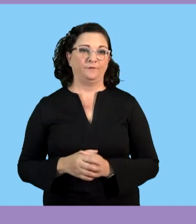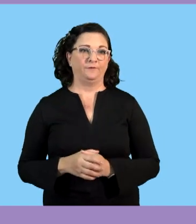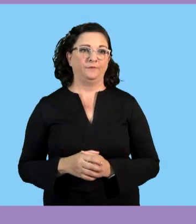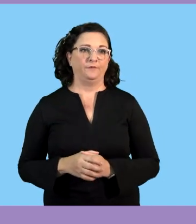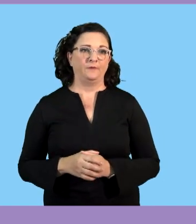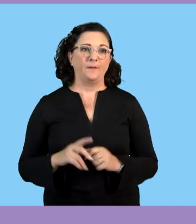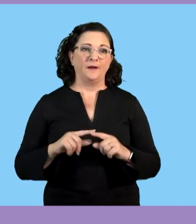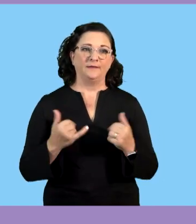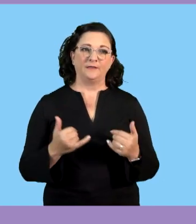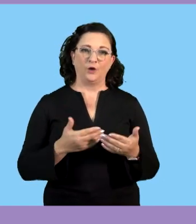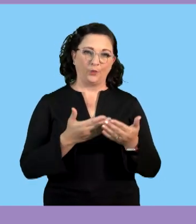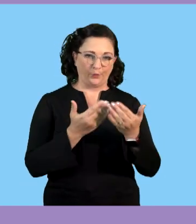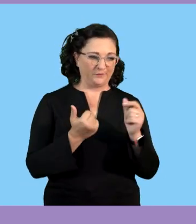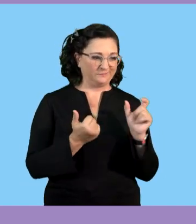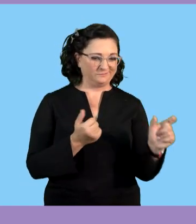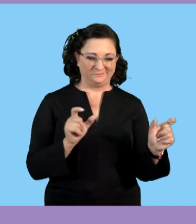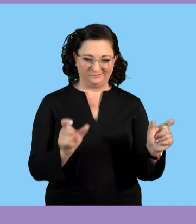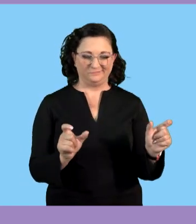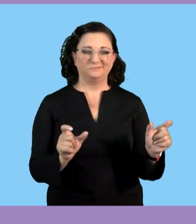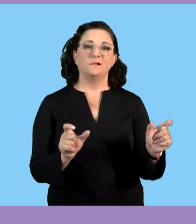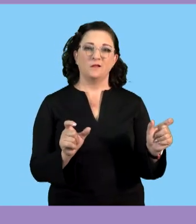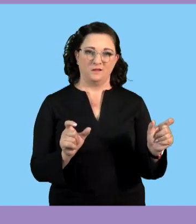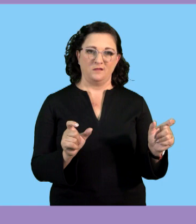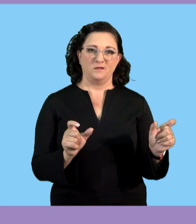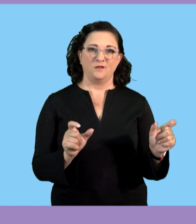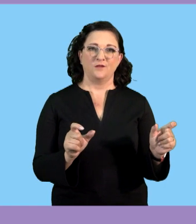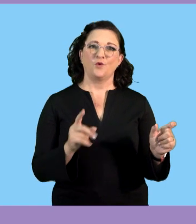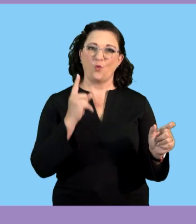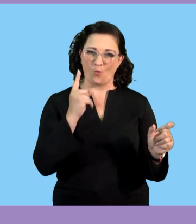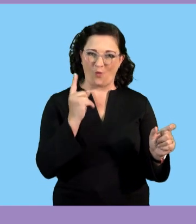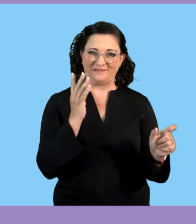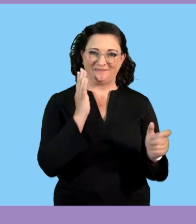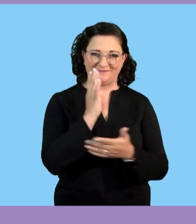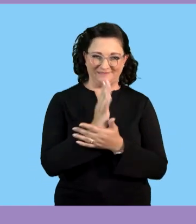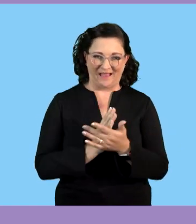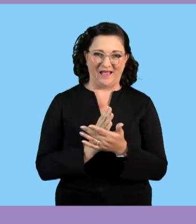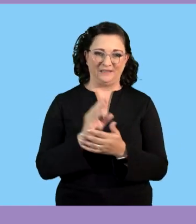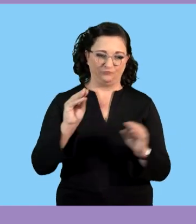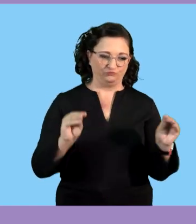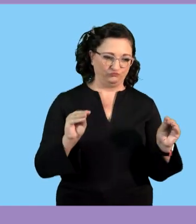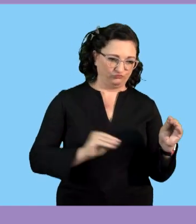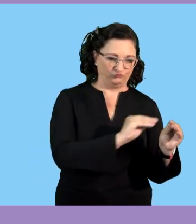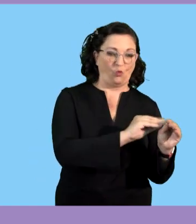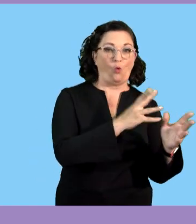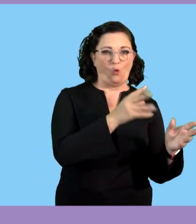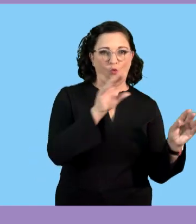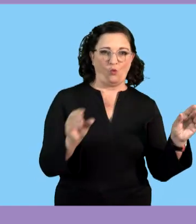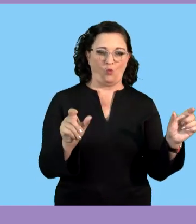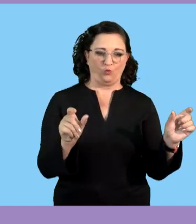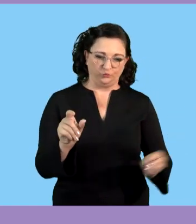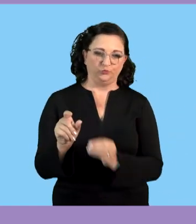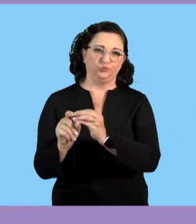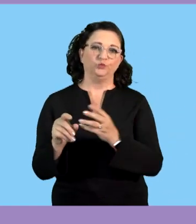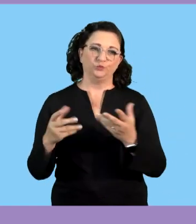So remember, all the unknowns must be on one side, and we are going to use our additive inverse and